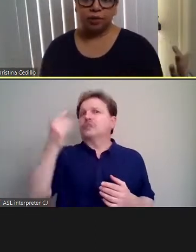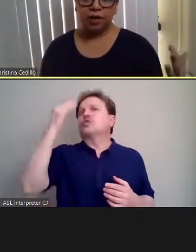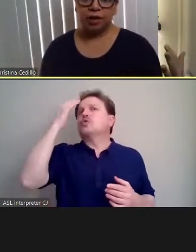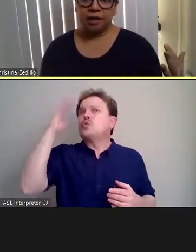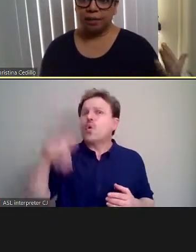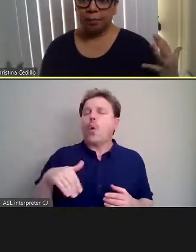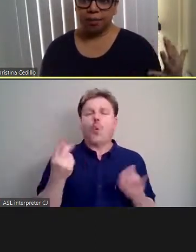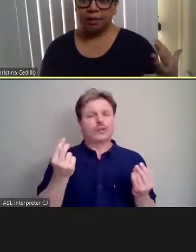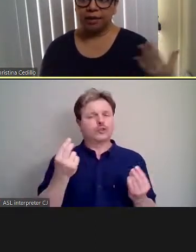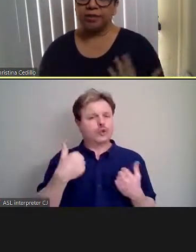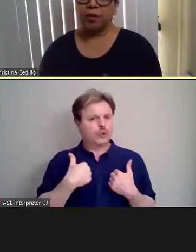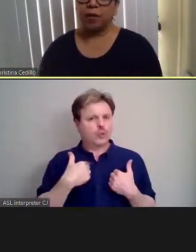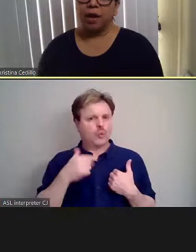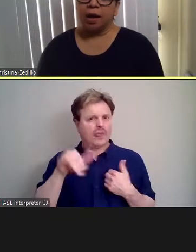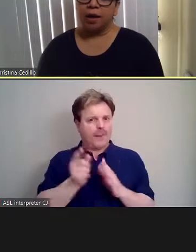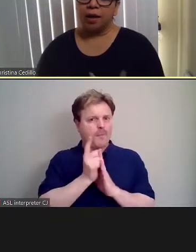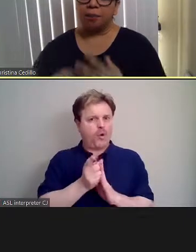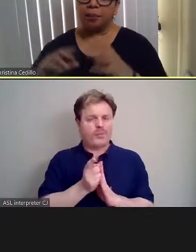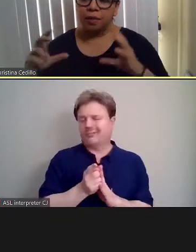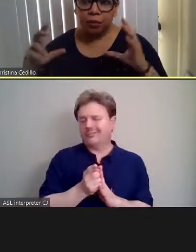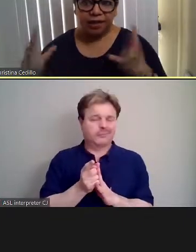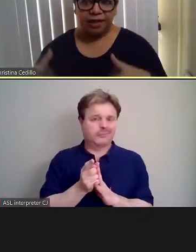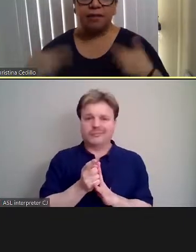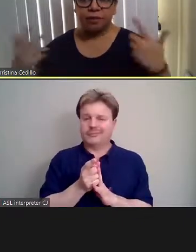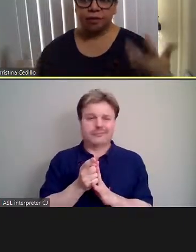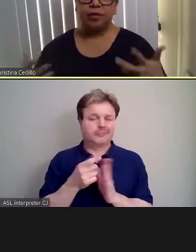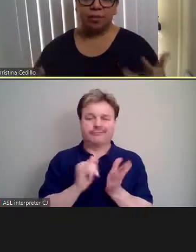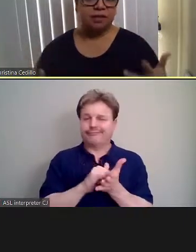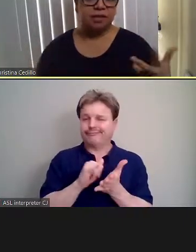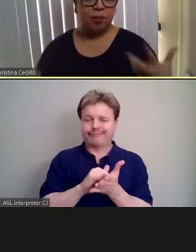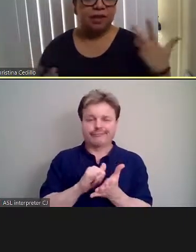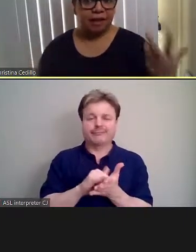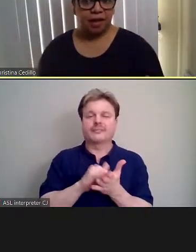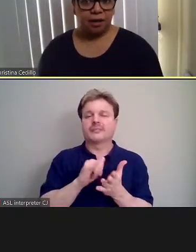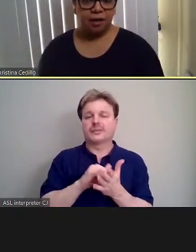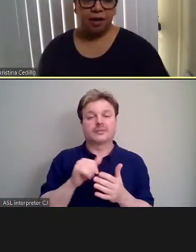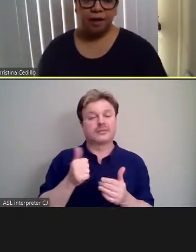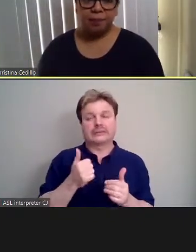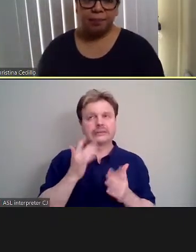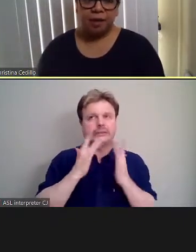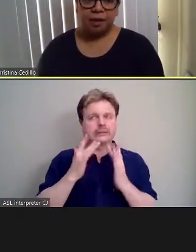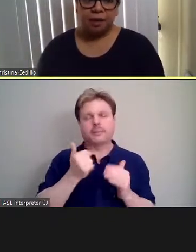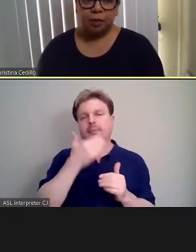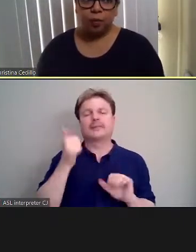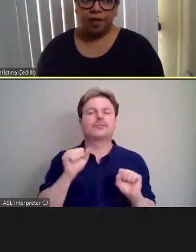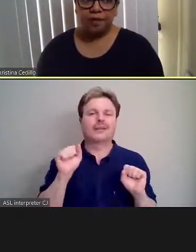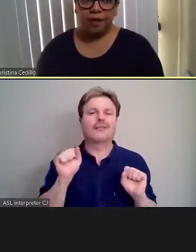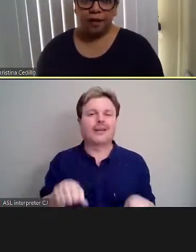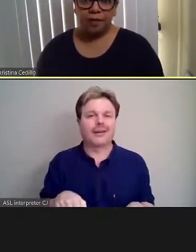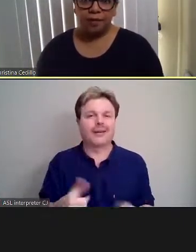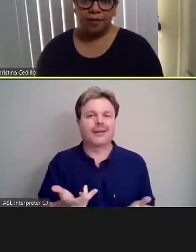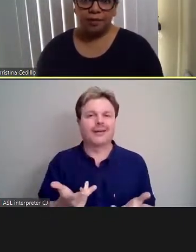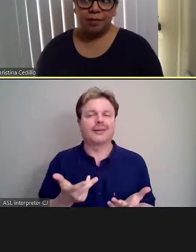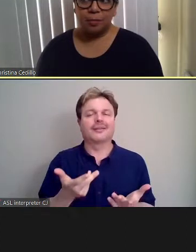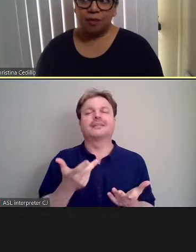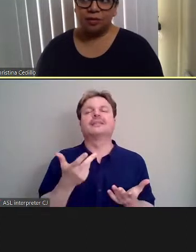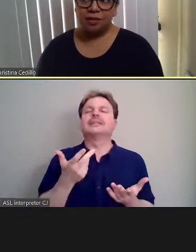do in that moment. So we have to do the best that we can with